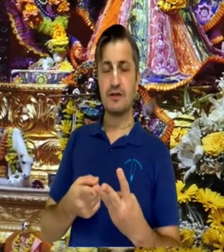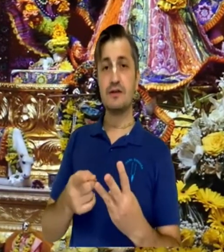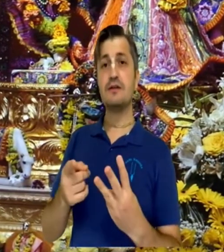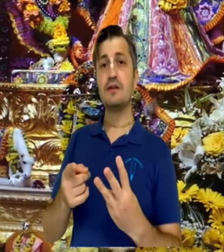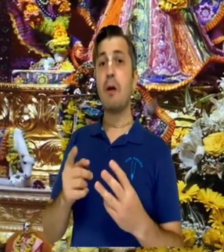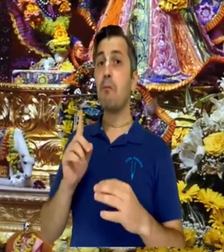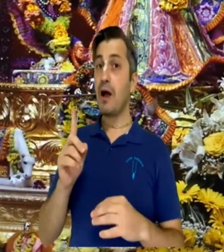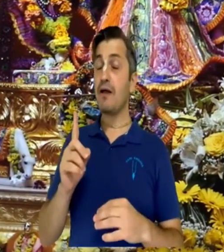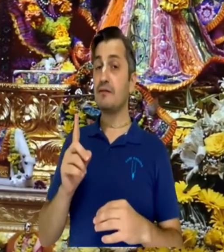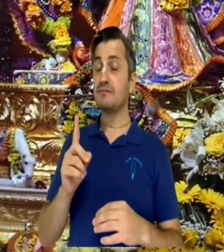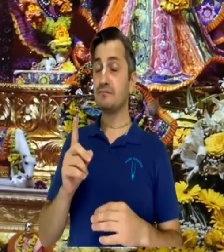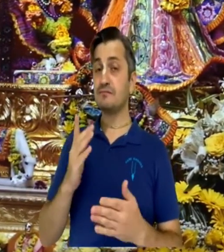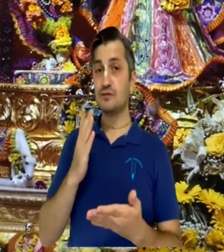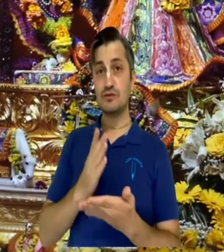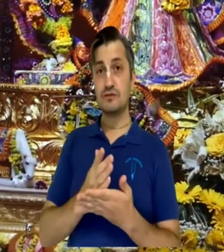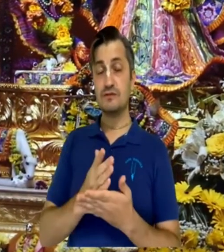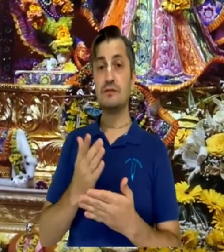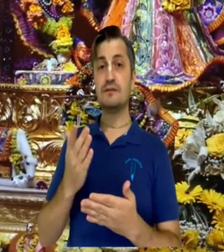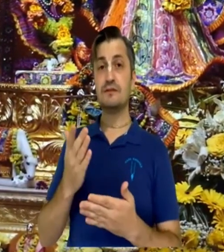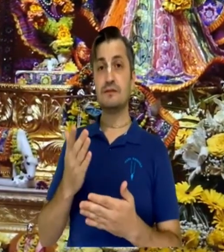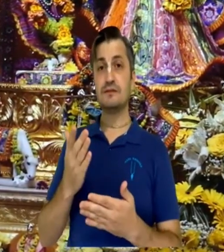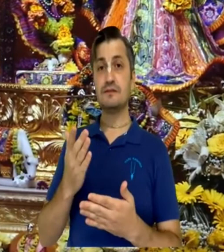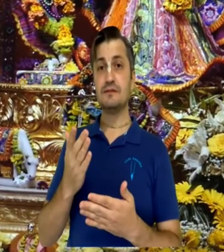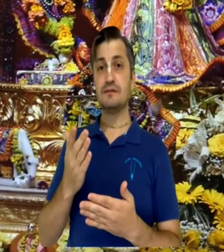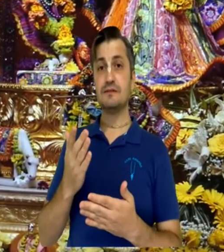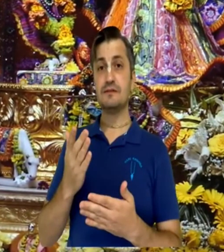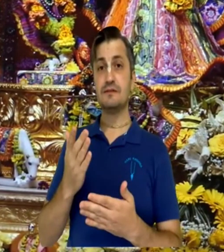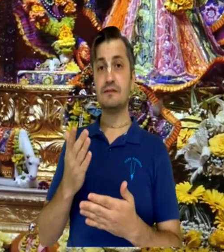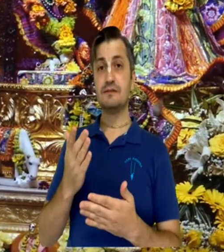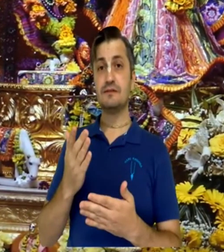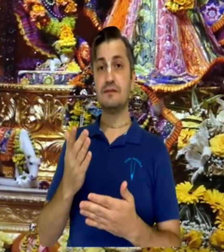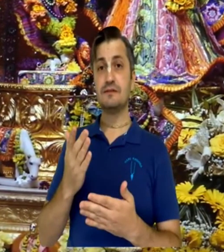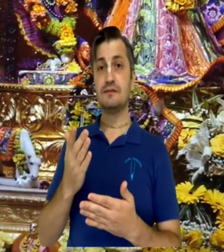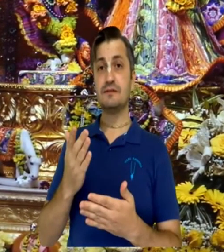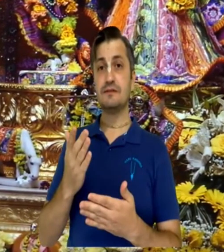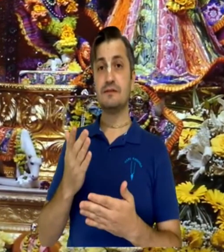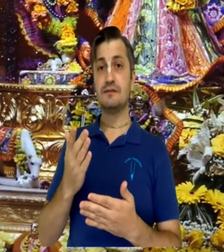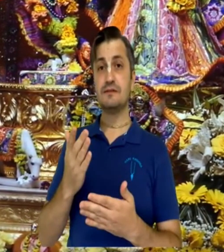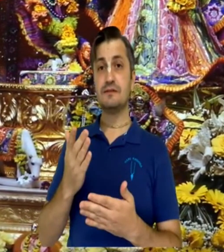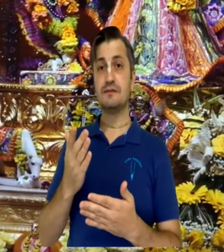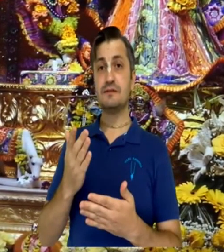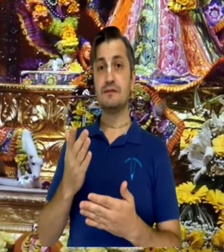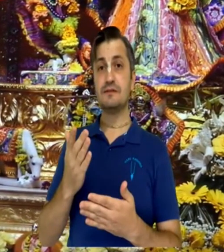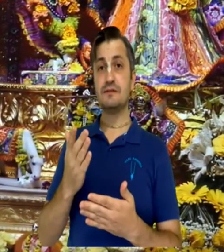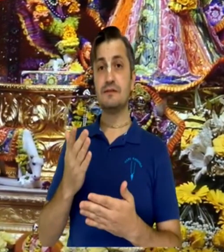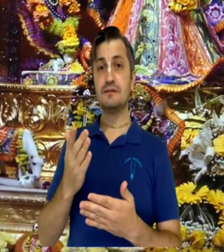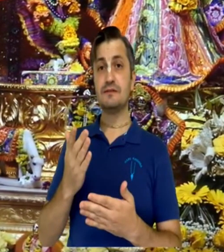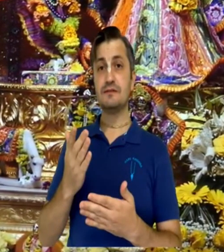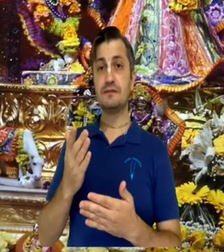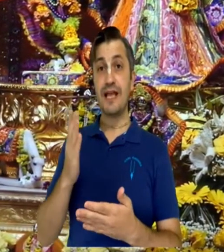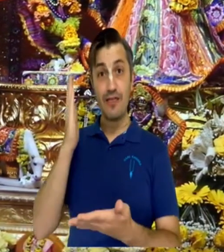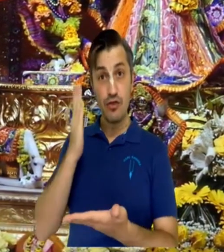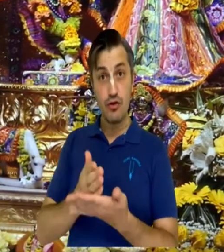Godhead. And through bhakti, ultimately all of the practices are meant to bring us to this